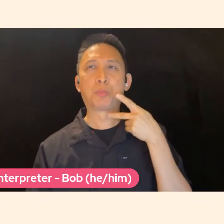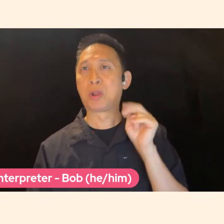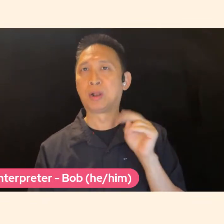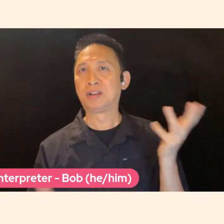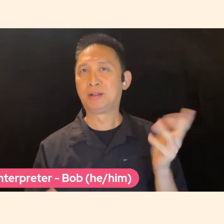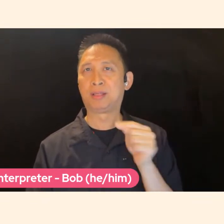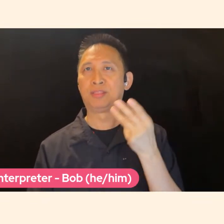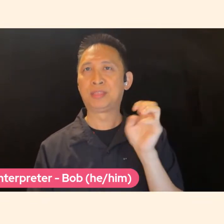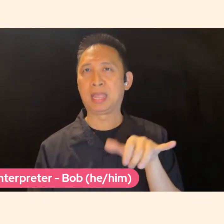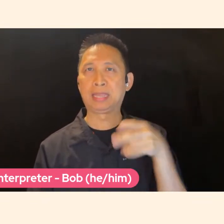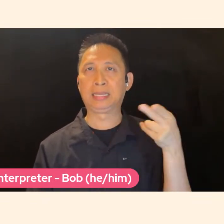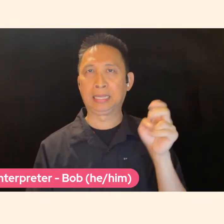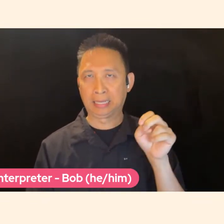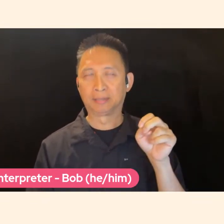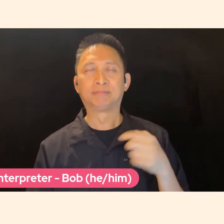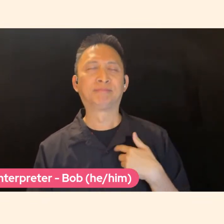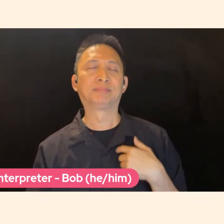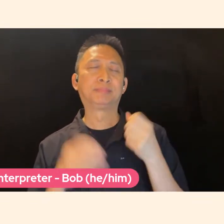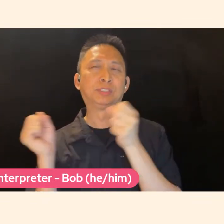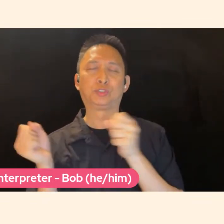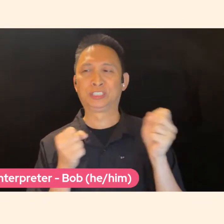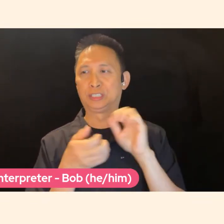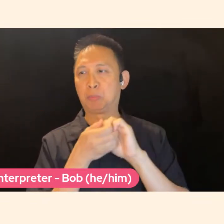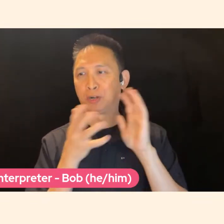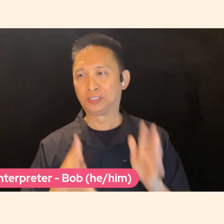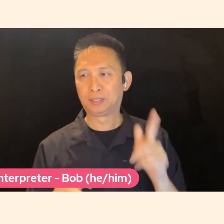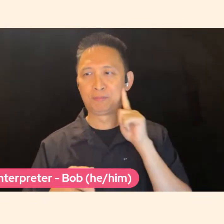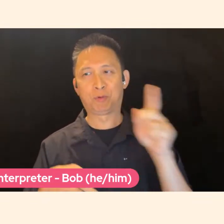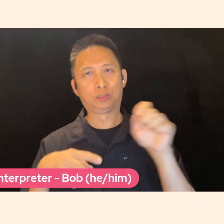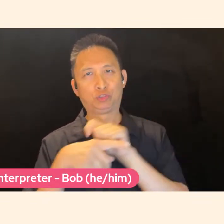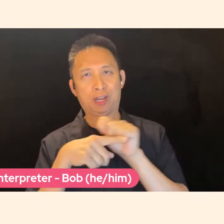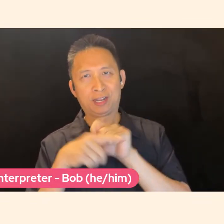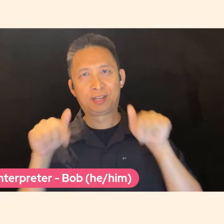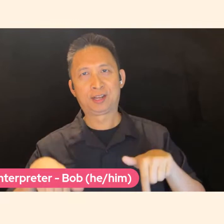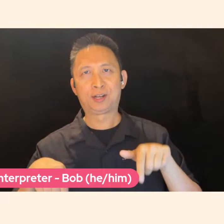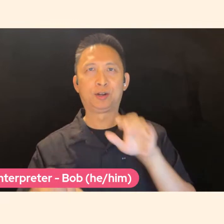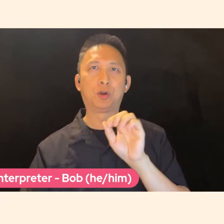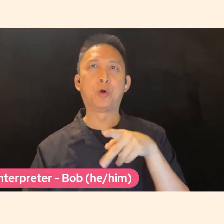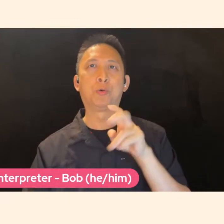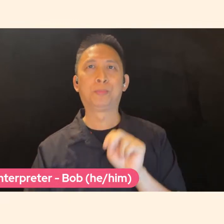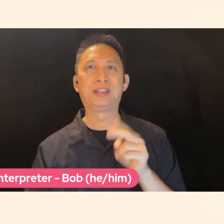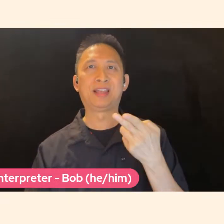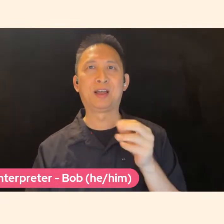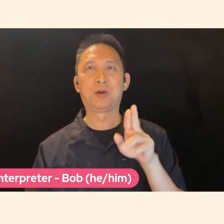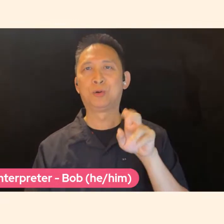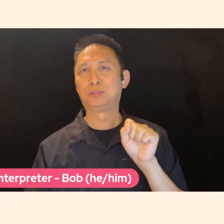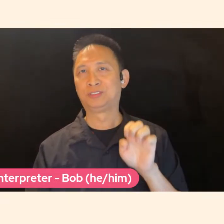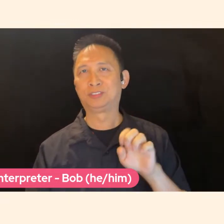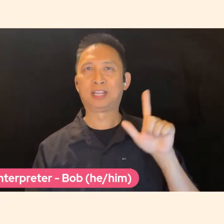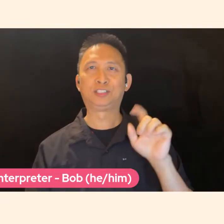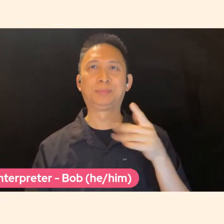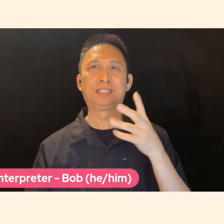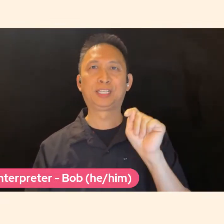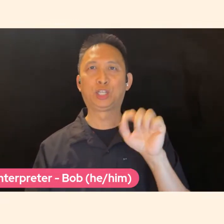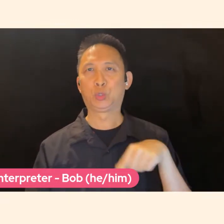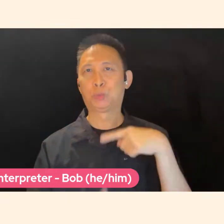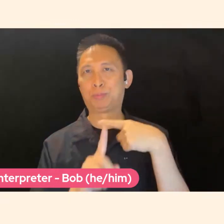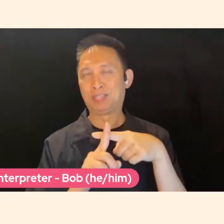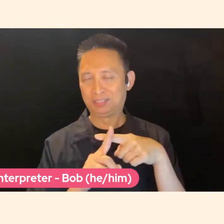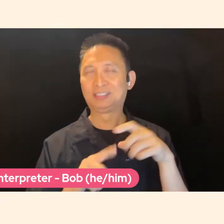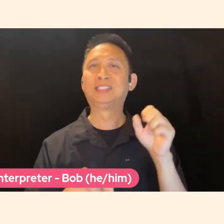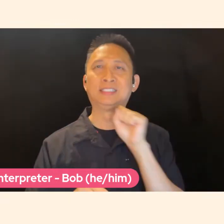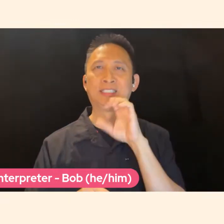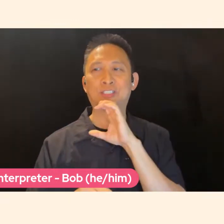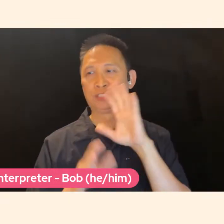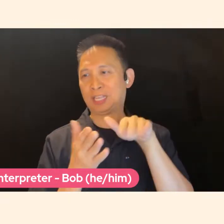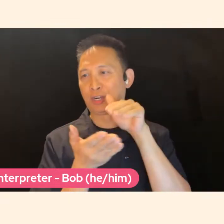of Strategic Partnerships and Training at the Open House LGBTQ Senior Center, coming to you live from San